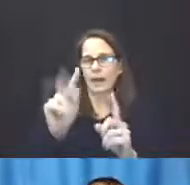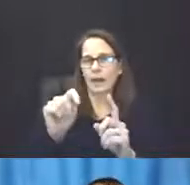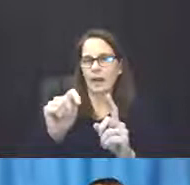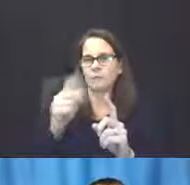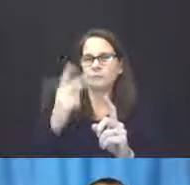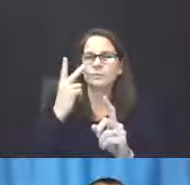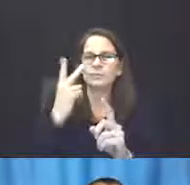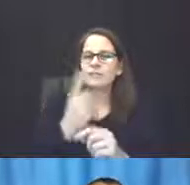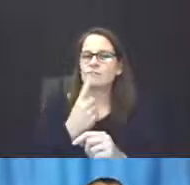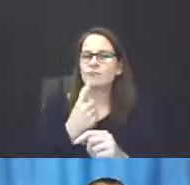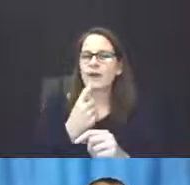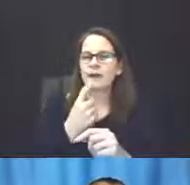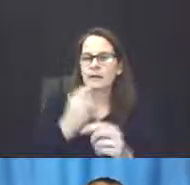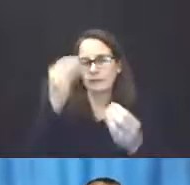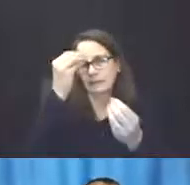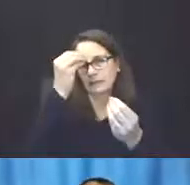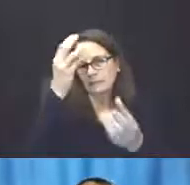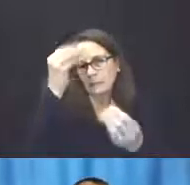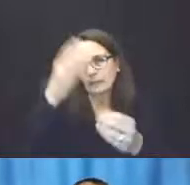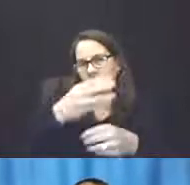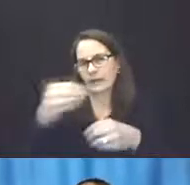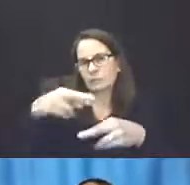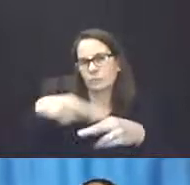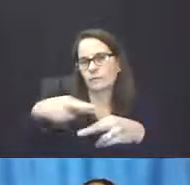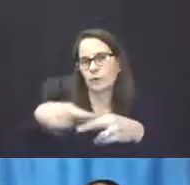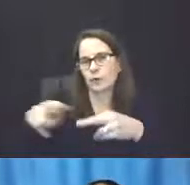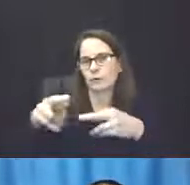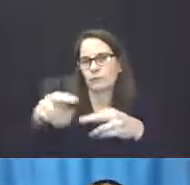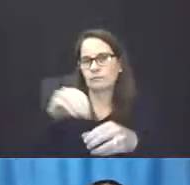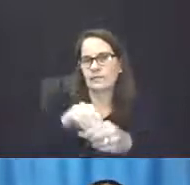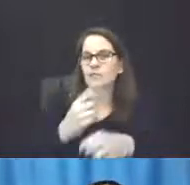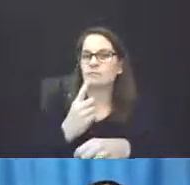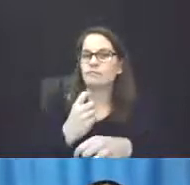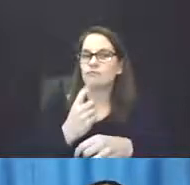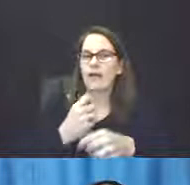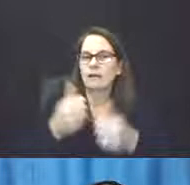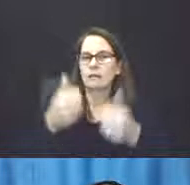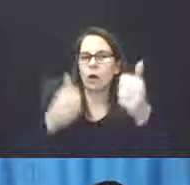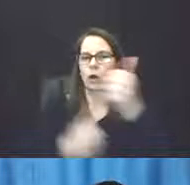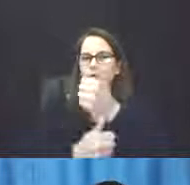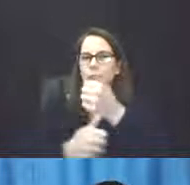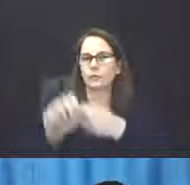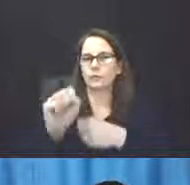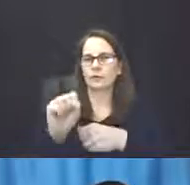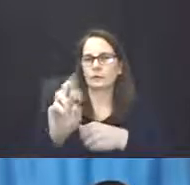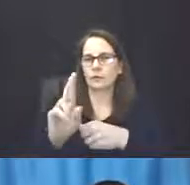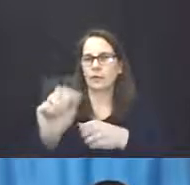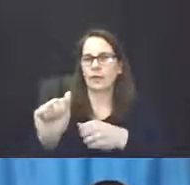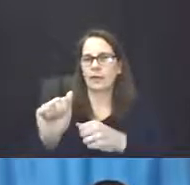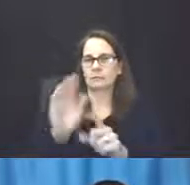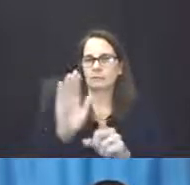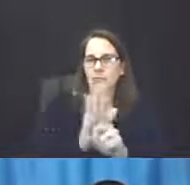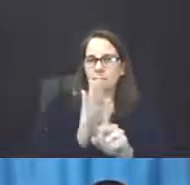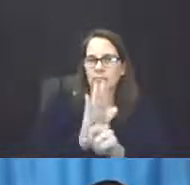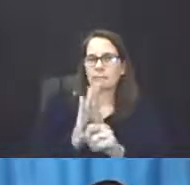goal of that was we really want to point out specifically the red information here, information and referral. You can see what's